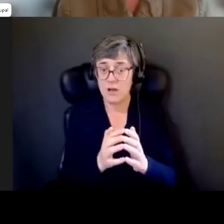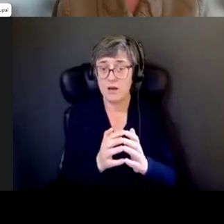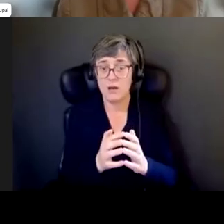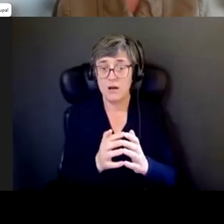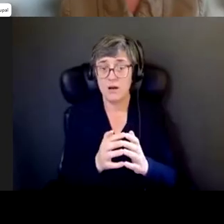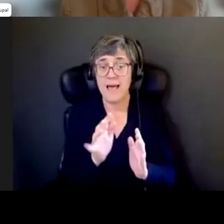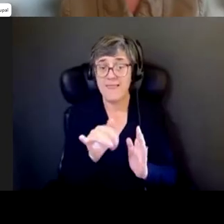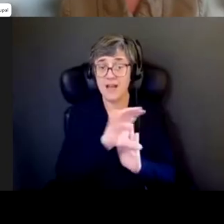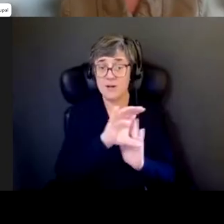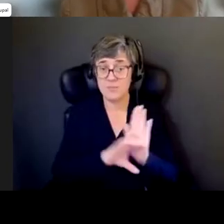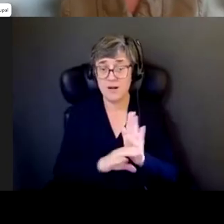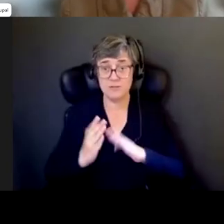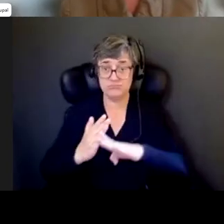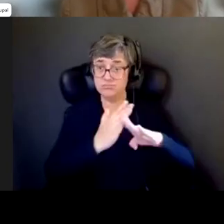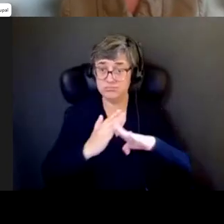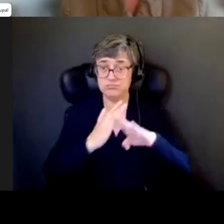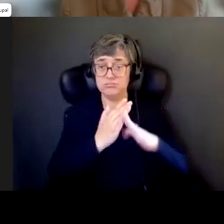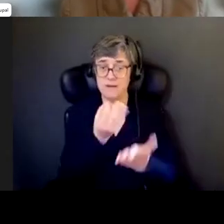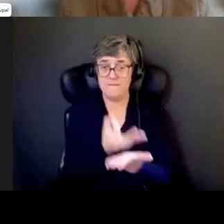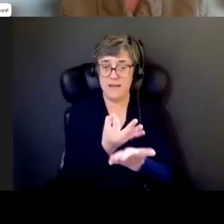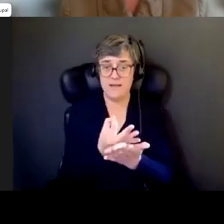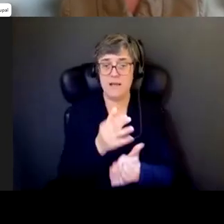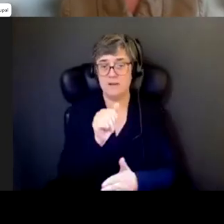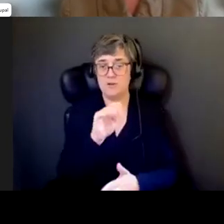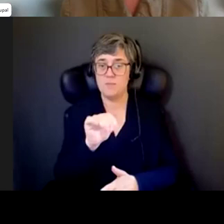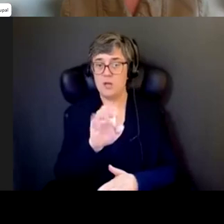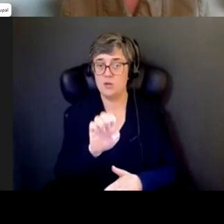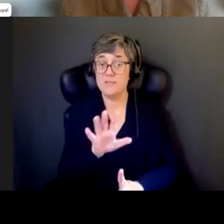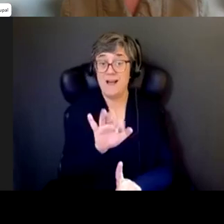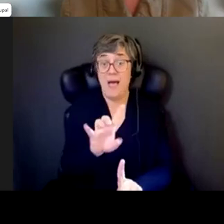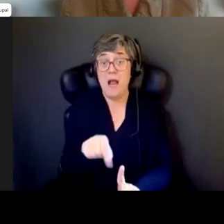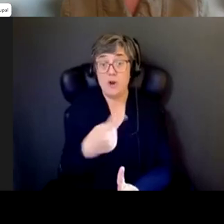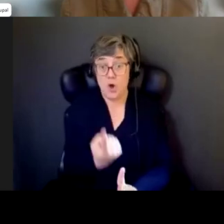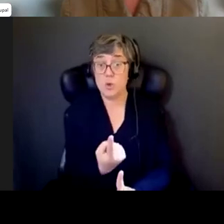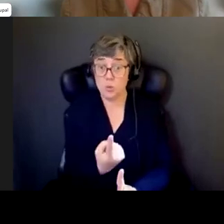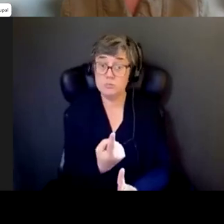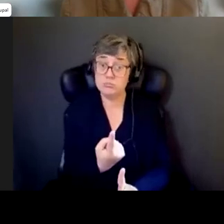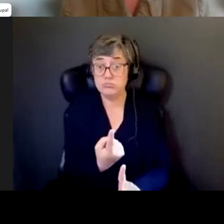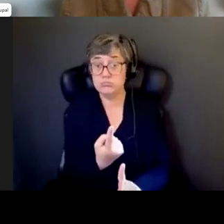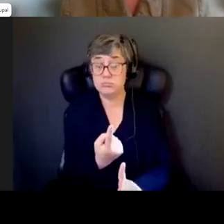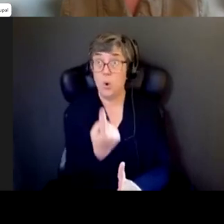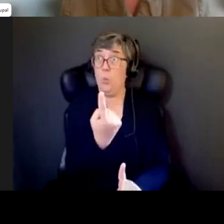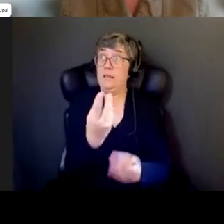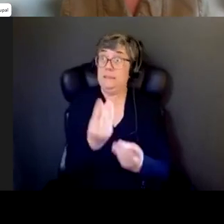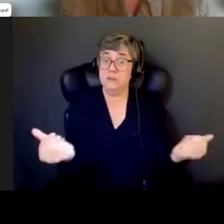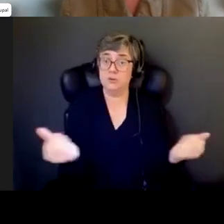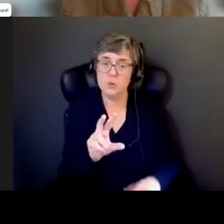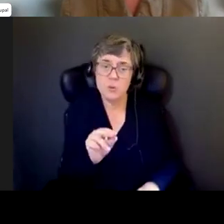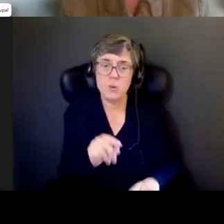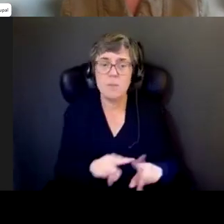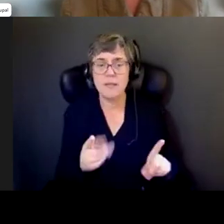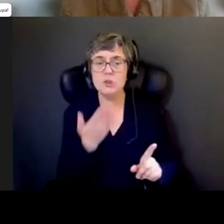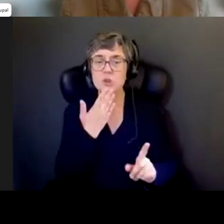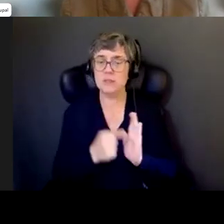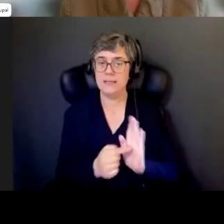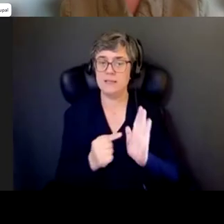example of what could be the kind of approach, that integrated approach. Again, one of the mistakes I saw in the